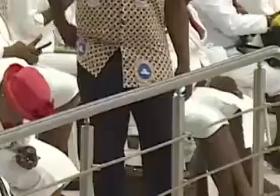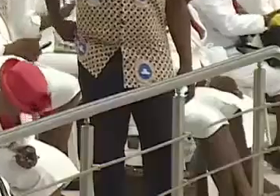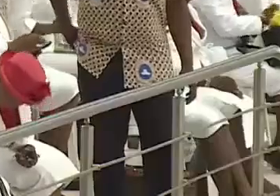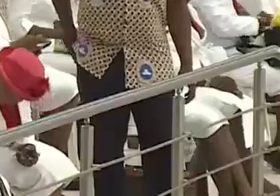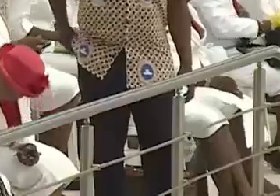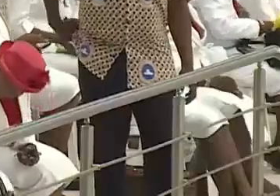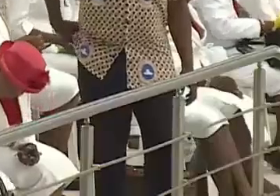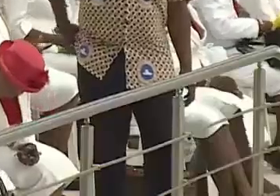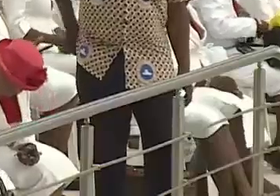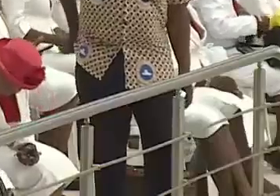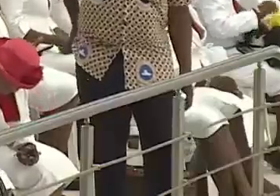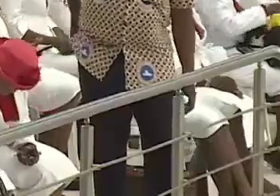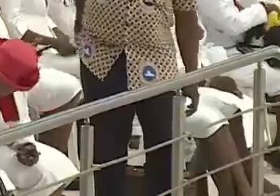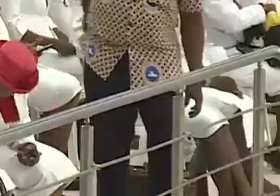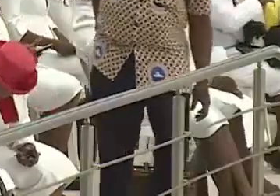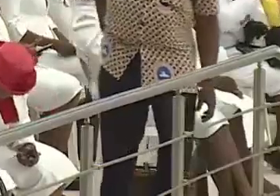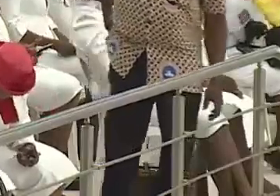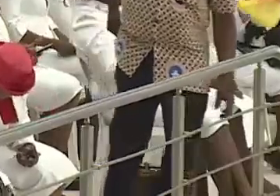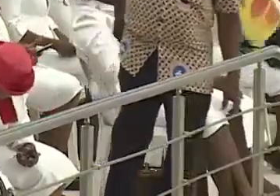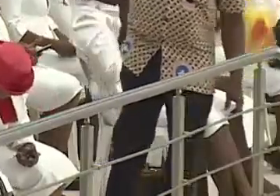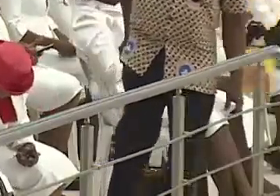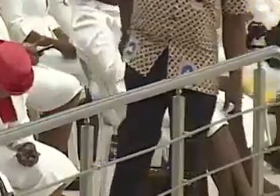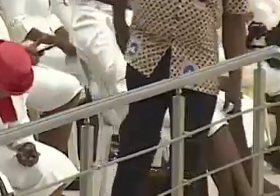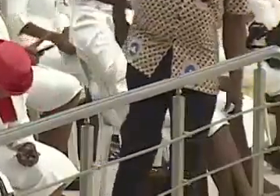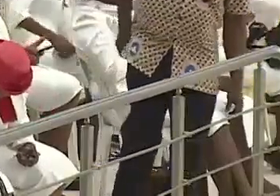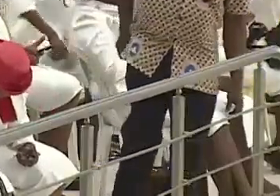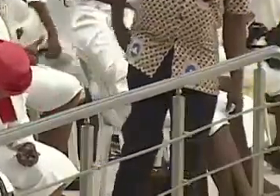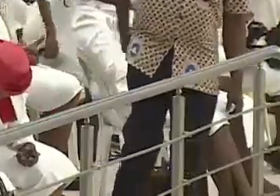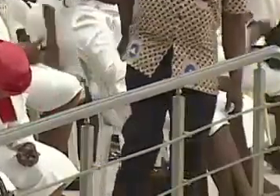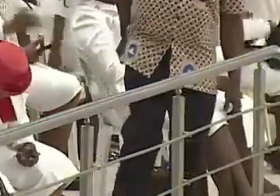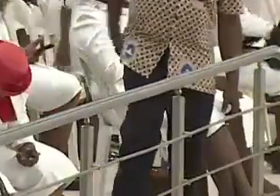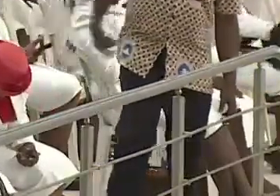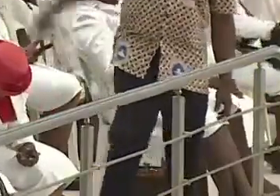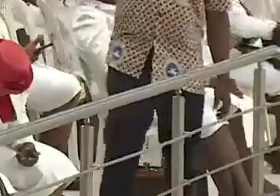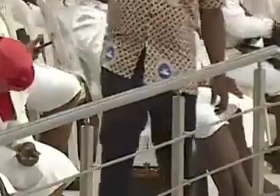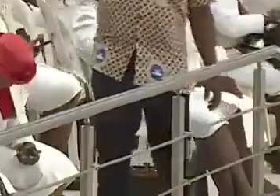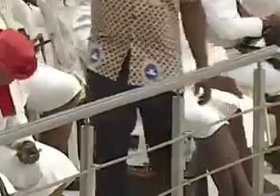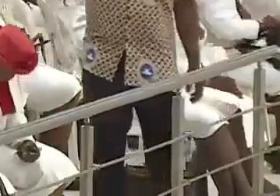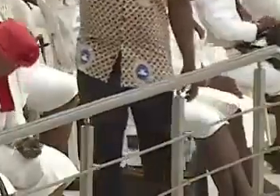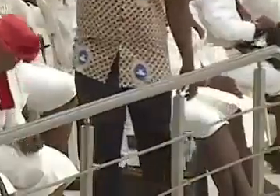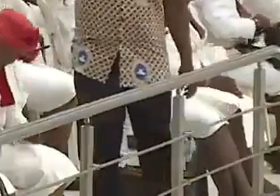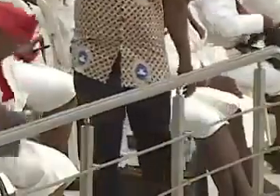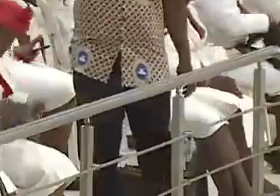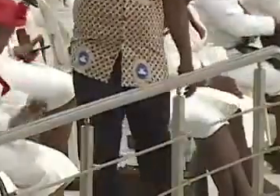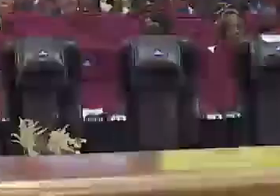Let somebody shout hallelujah.